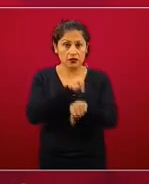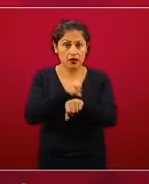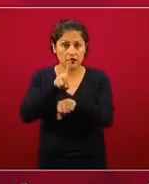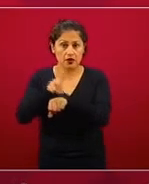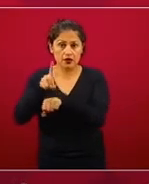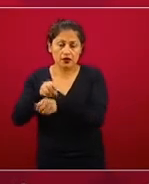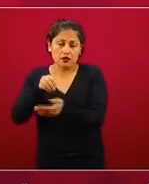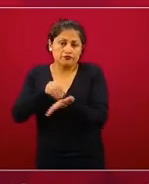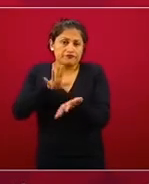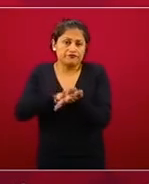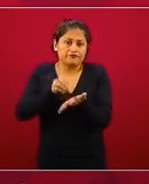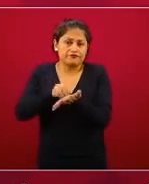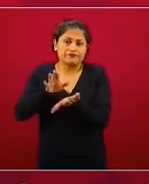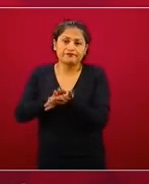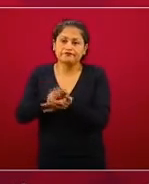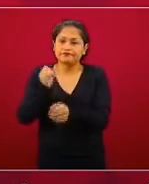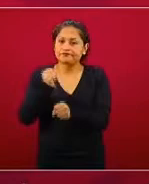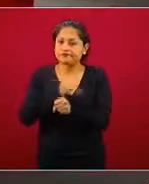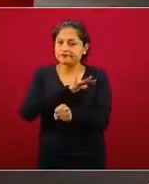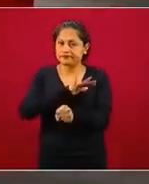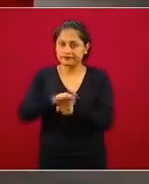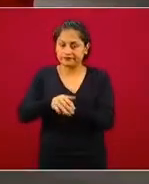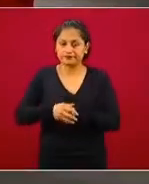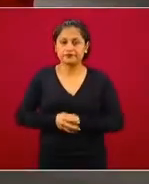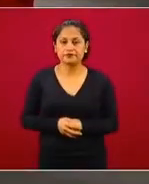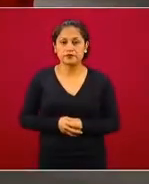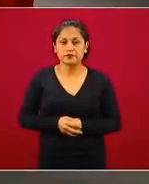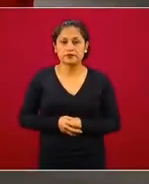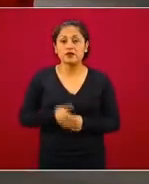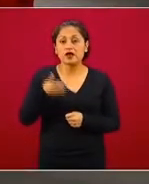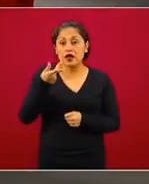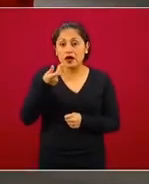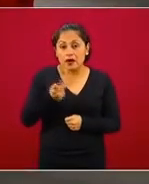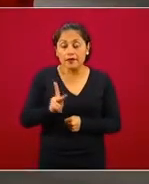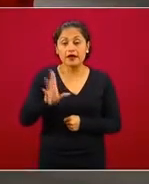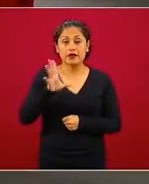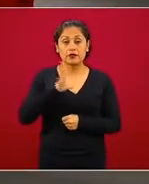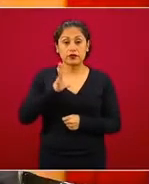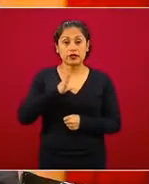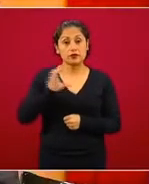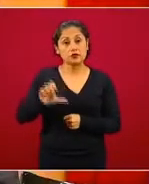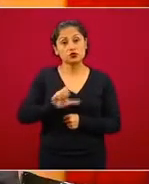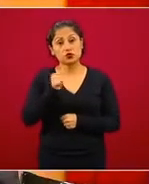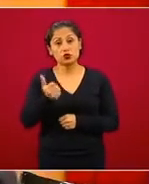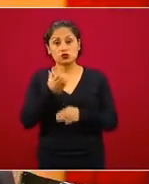we're notified of those in Un real elemento time. adicional, un tercer But in elemento order to que también hemos estimate comentado using